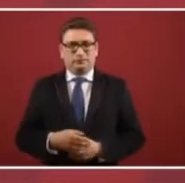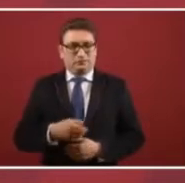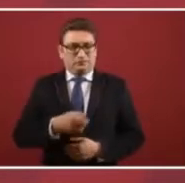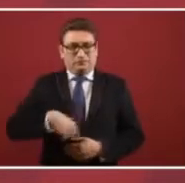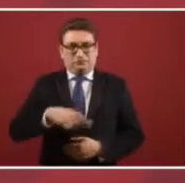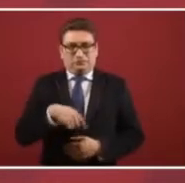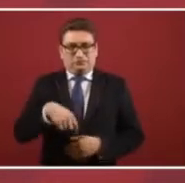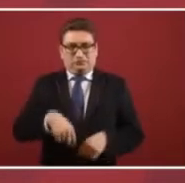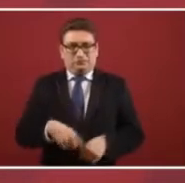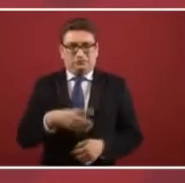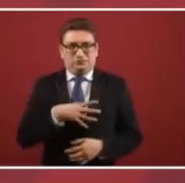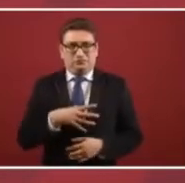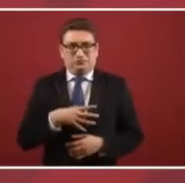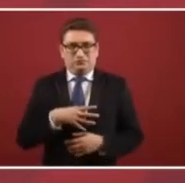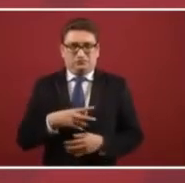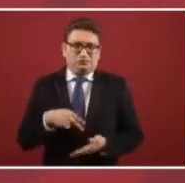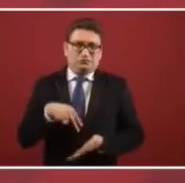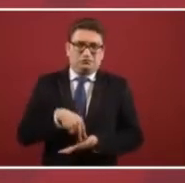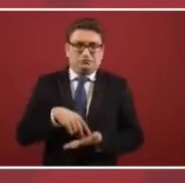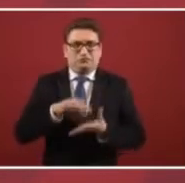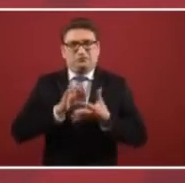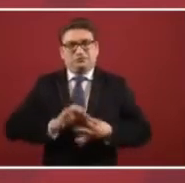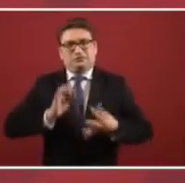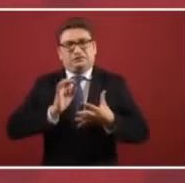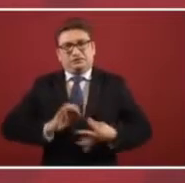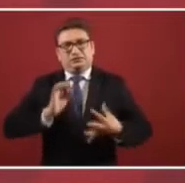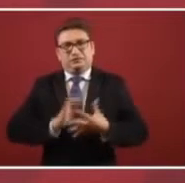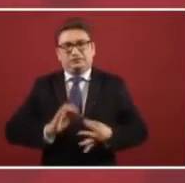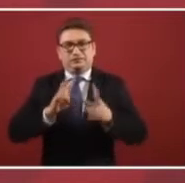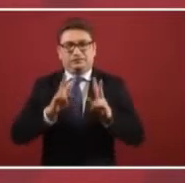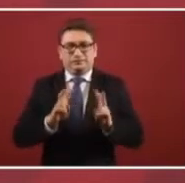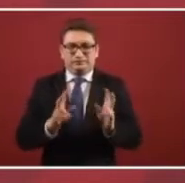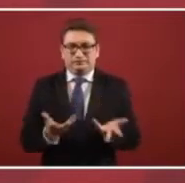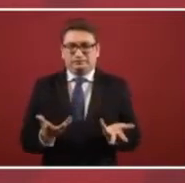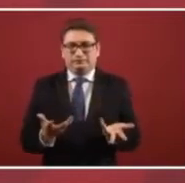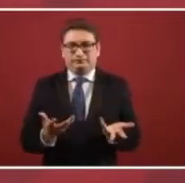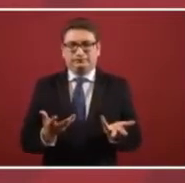100 or 50 that have us here talking about that matter.